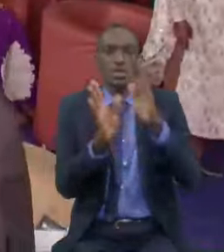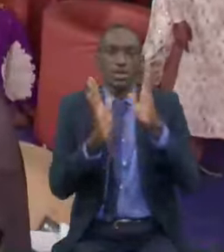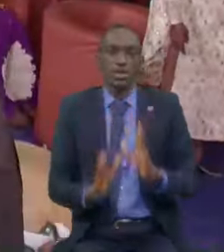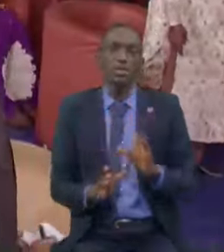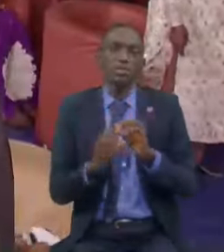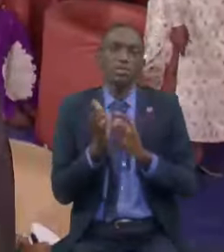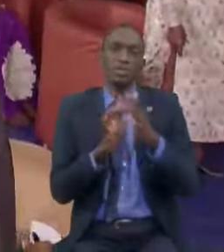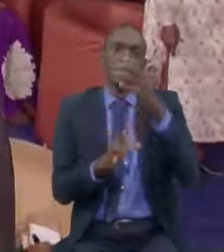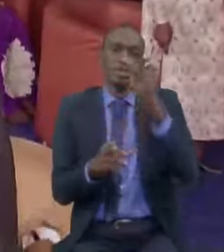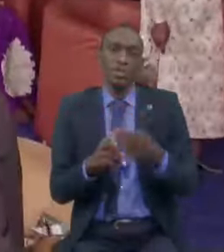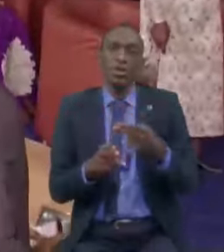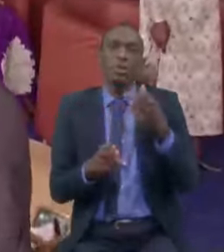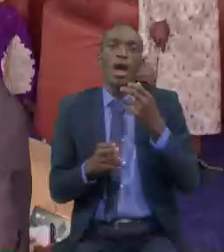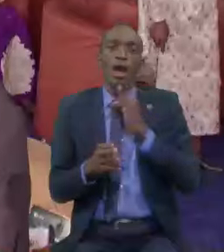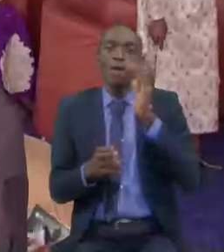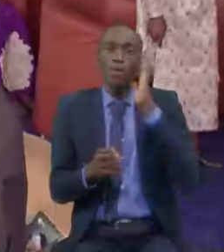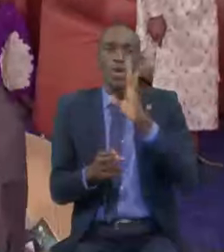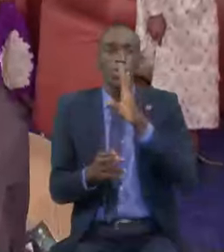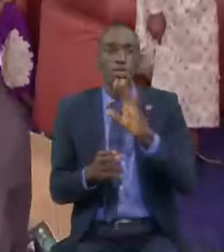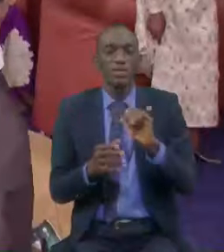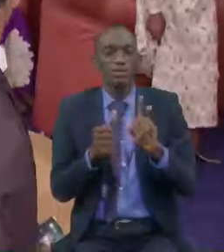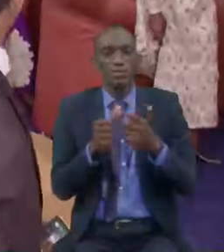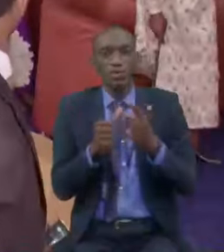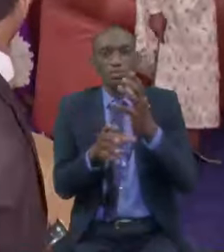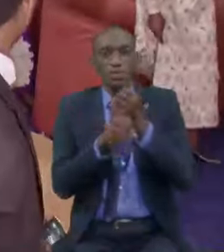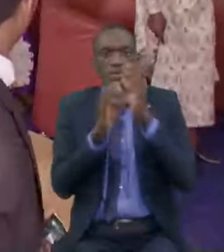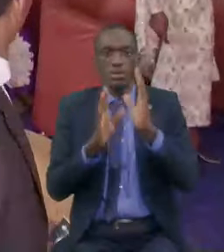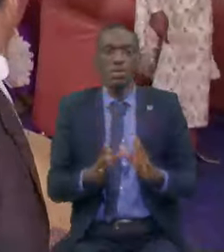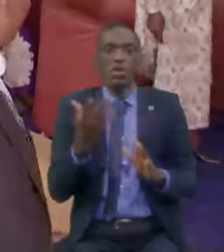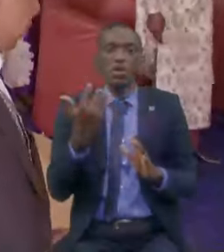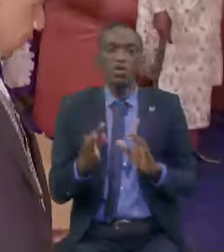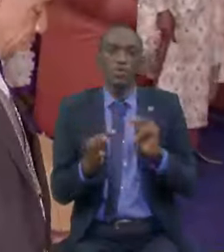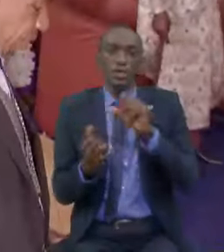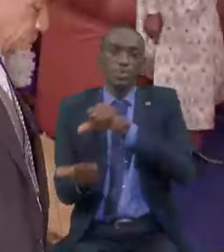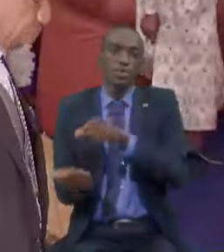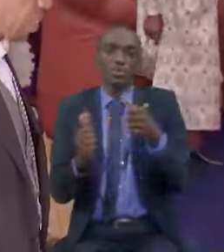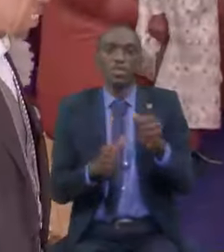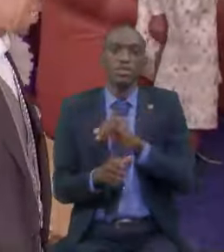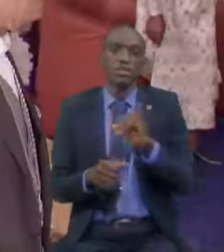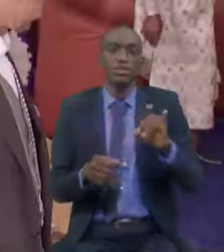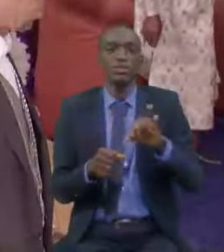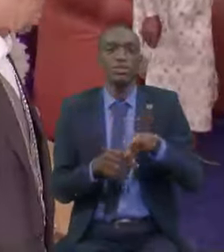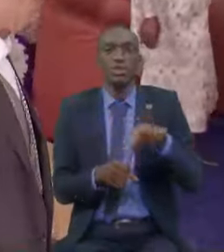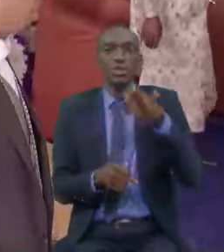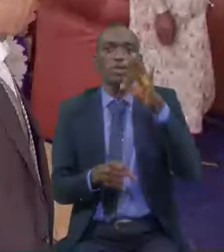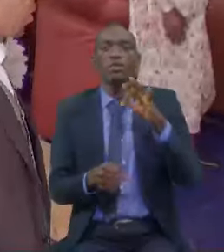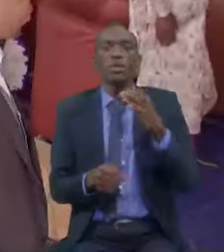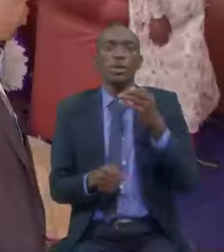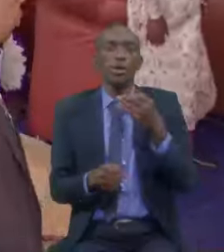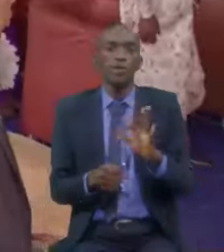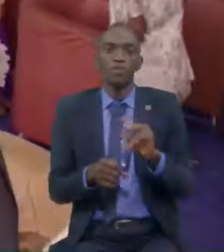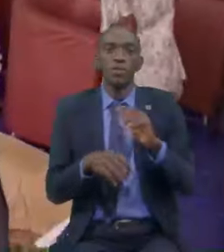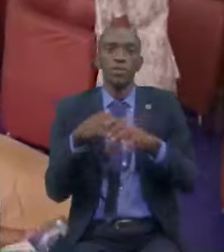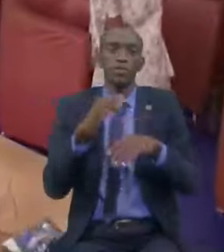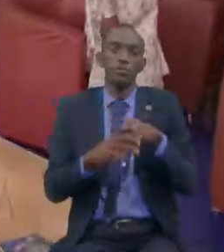spirit, of the baptizing spirit, of the comforting spirit, of